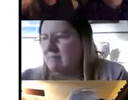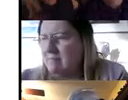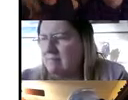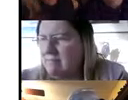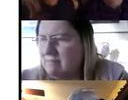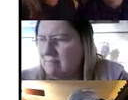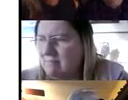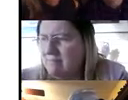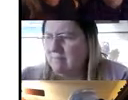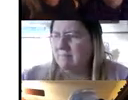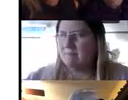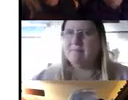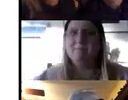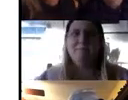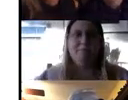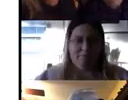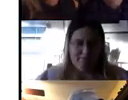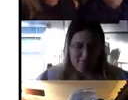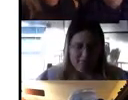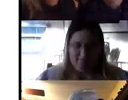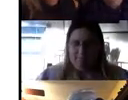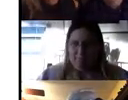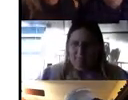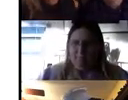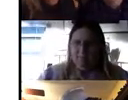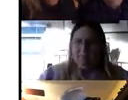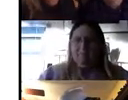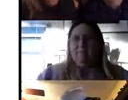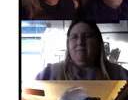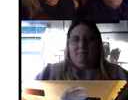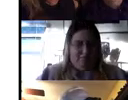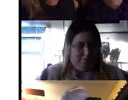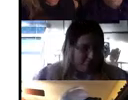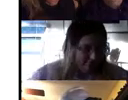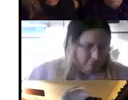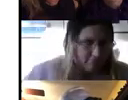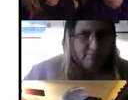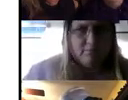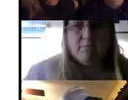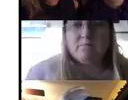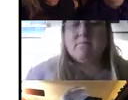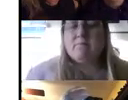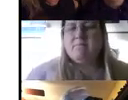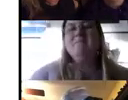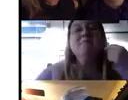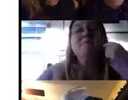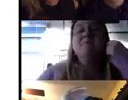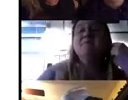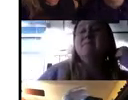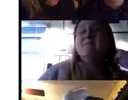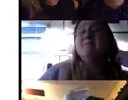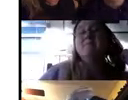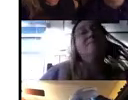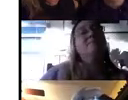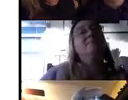to find solidarity housing as he's moving about and doing the work of liberation.